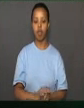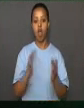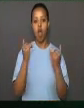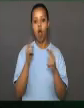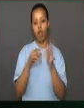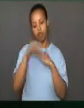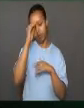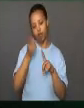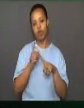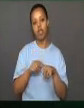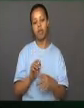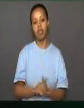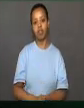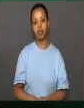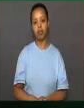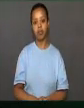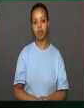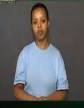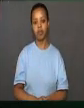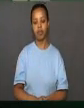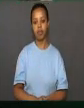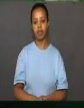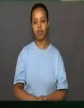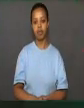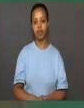Let's get back to our lesson.